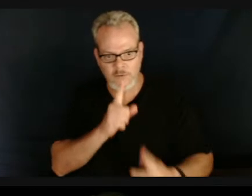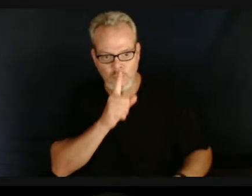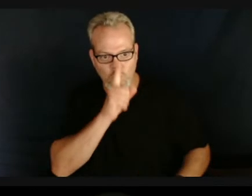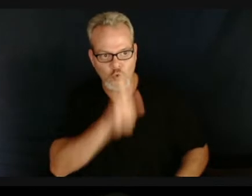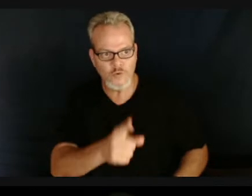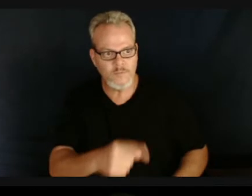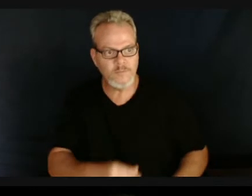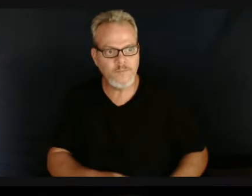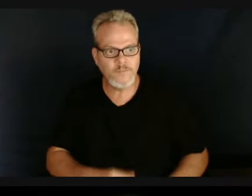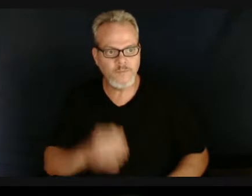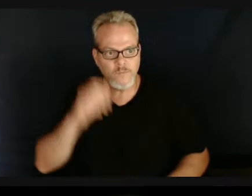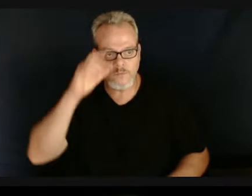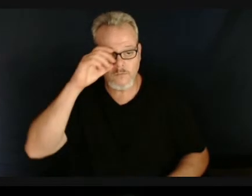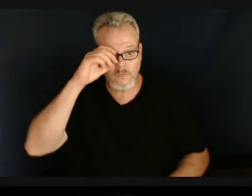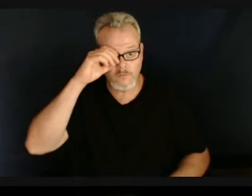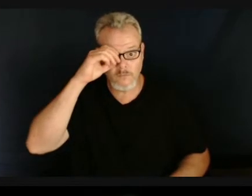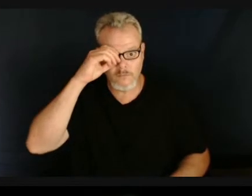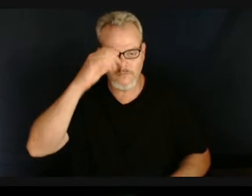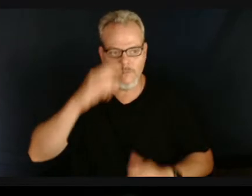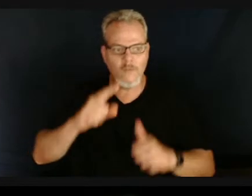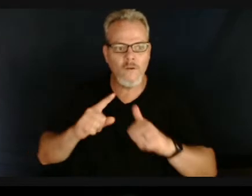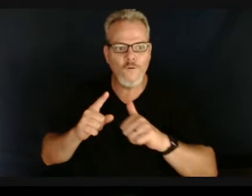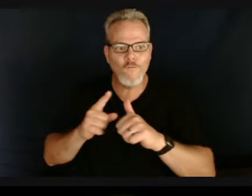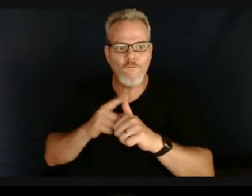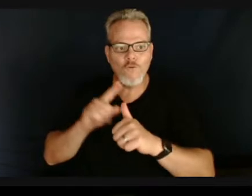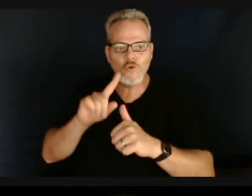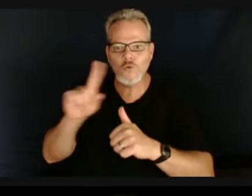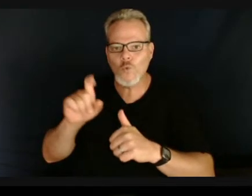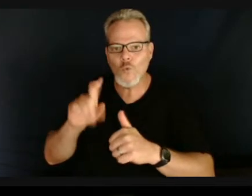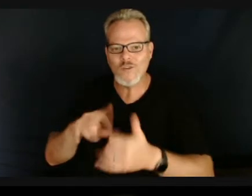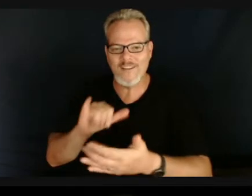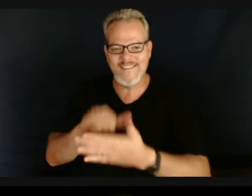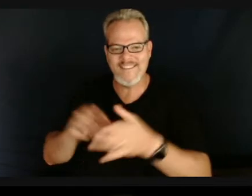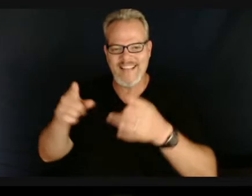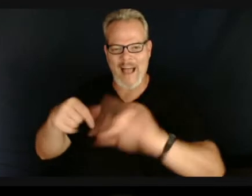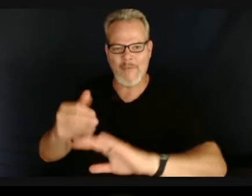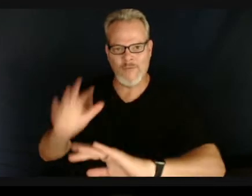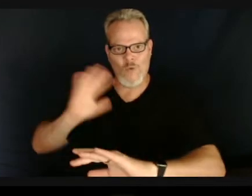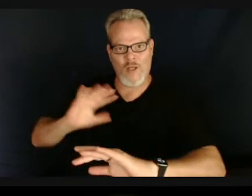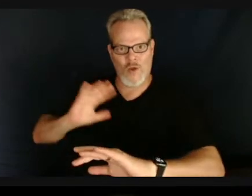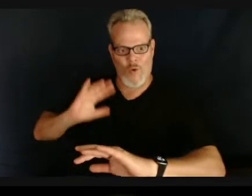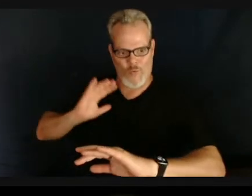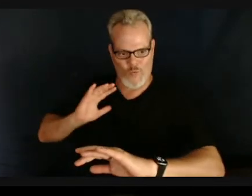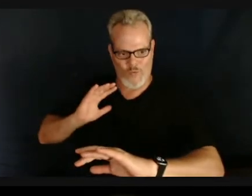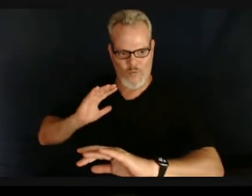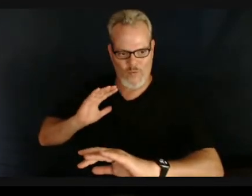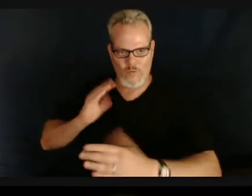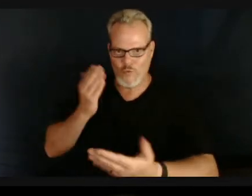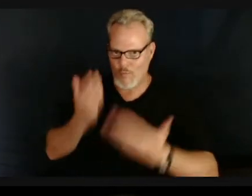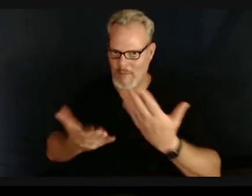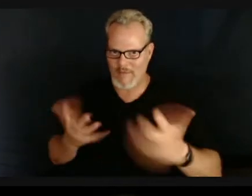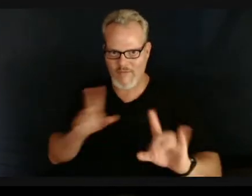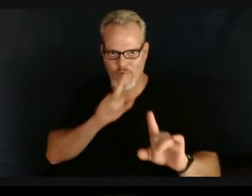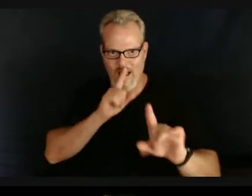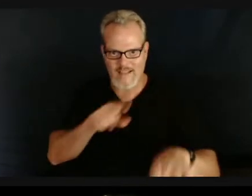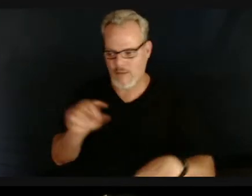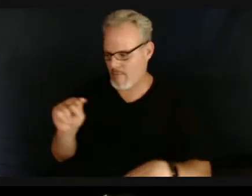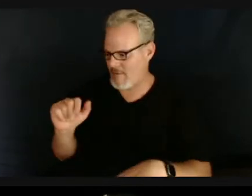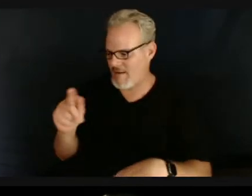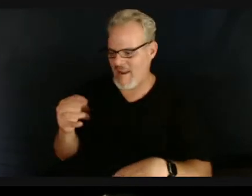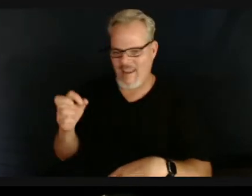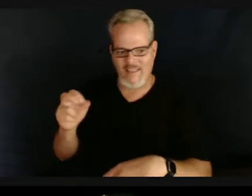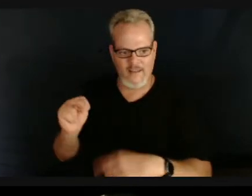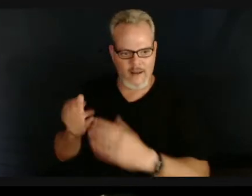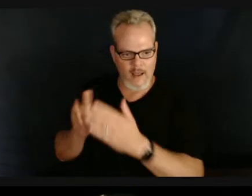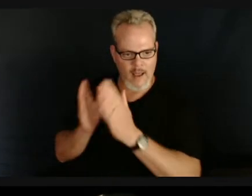Yeah, first question. This was asked before we even went live. So might have been covered, but Nathan asked my question for tonight